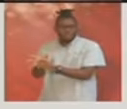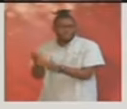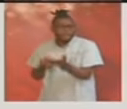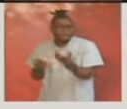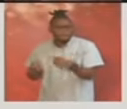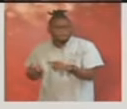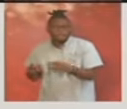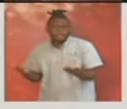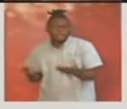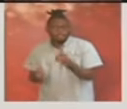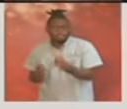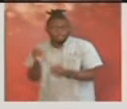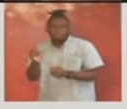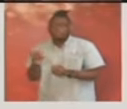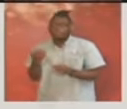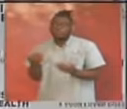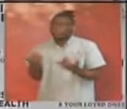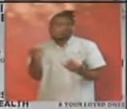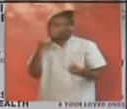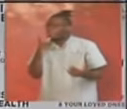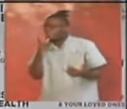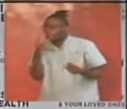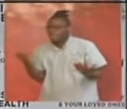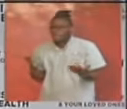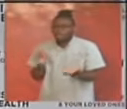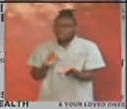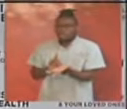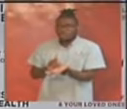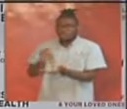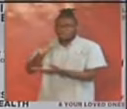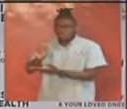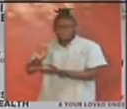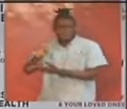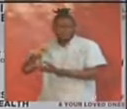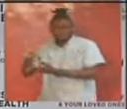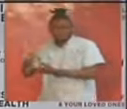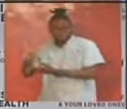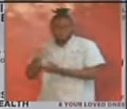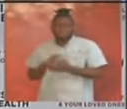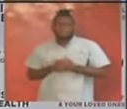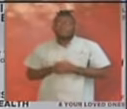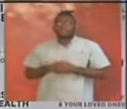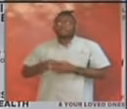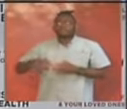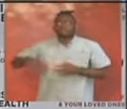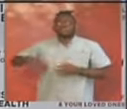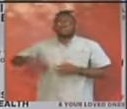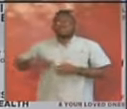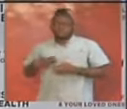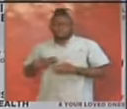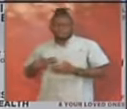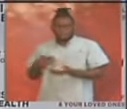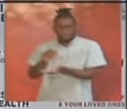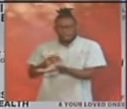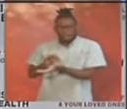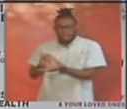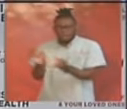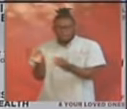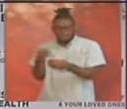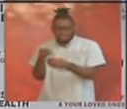studio with me are Dr. Miriam Abdul-Richards, Principal Medical Officer of Health Institutions, and Dr.